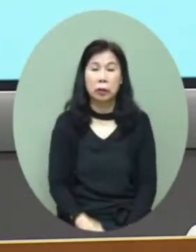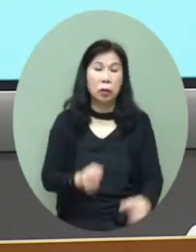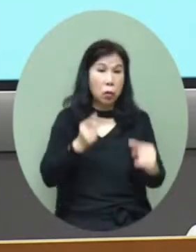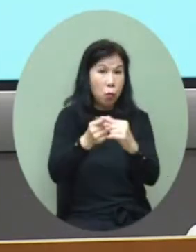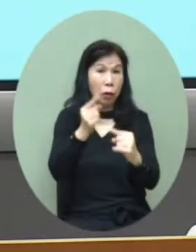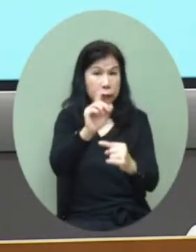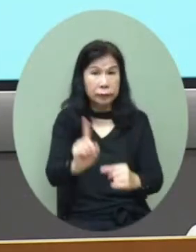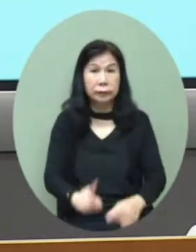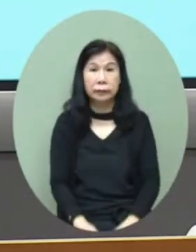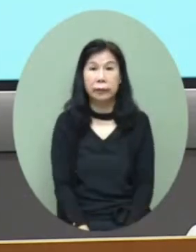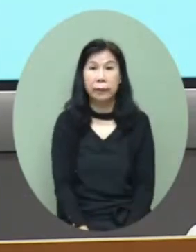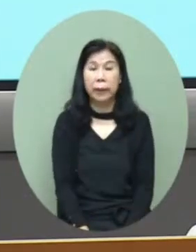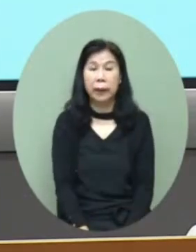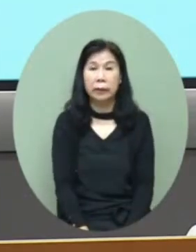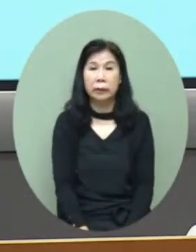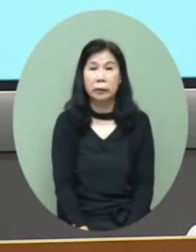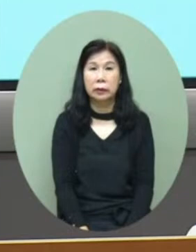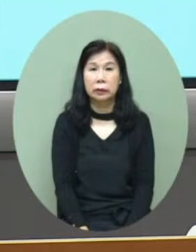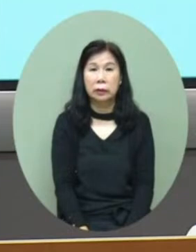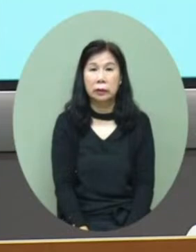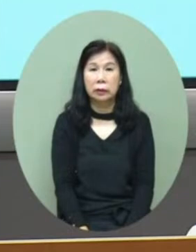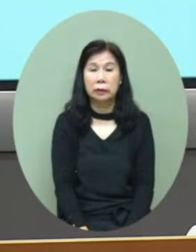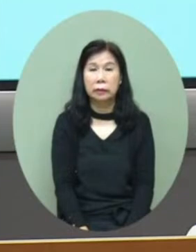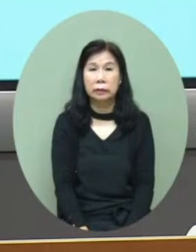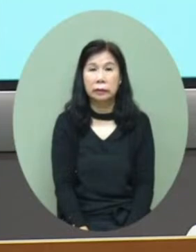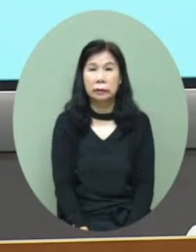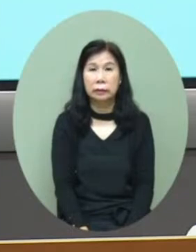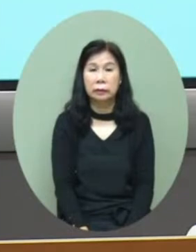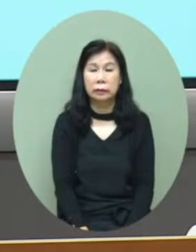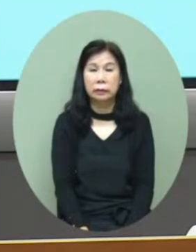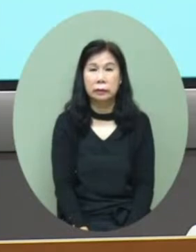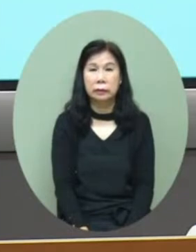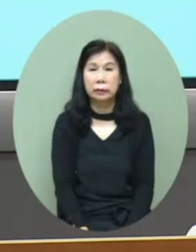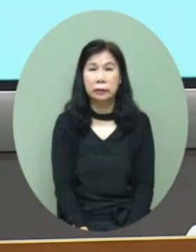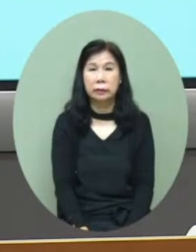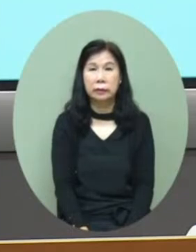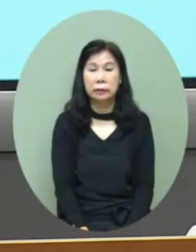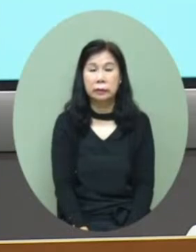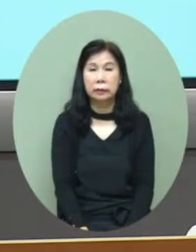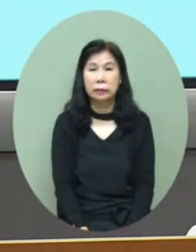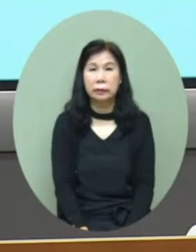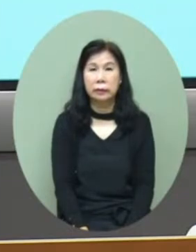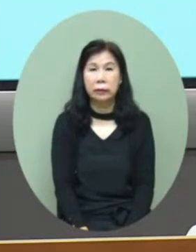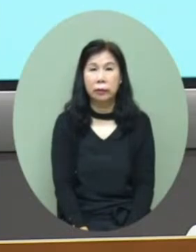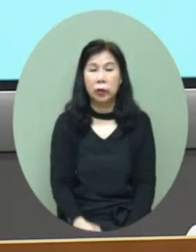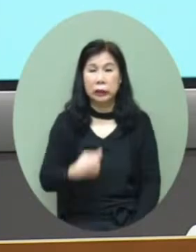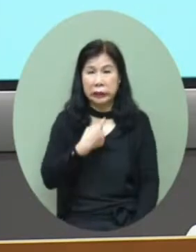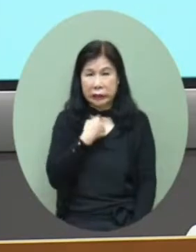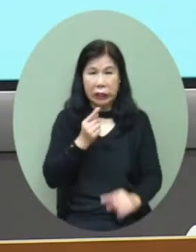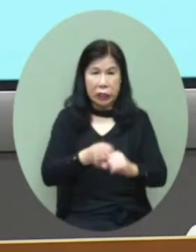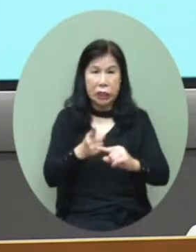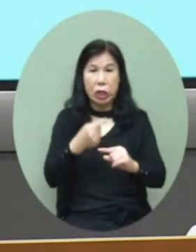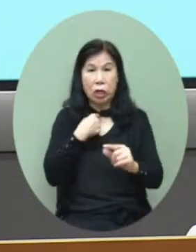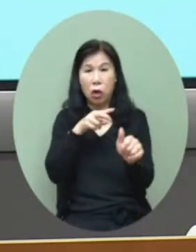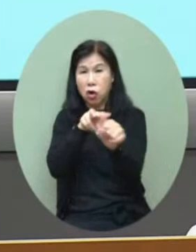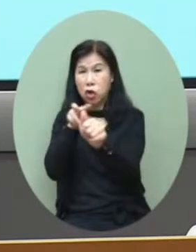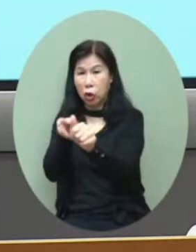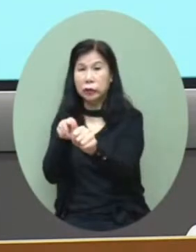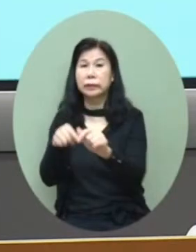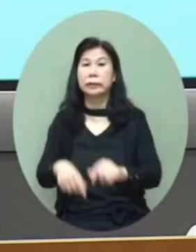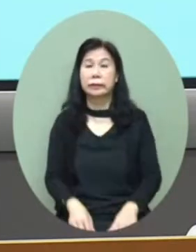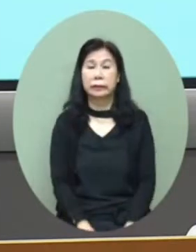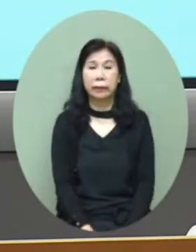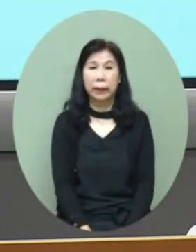we can control the threat to